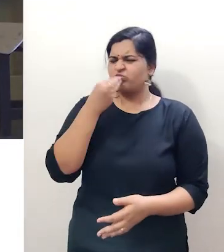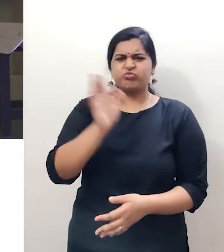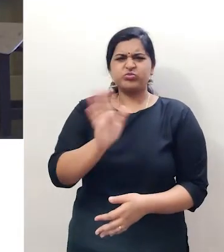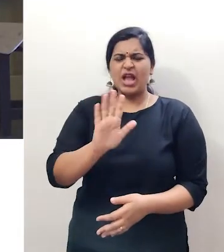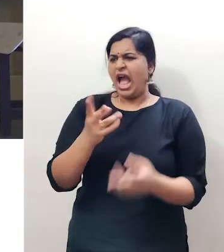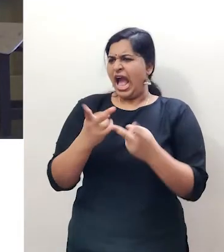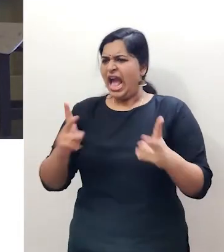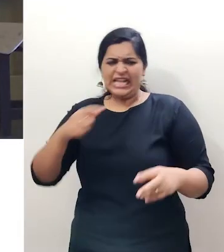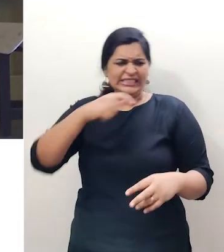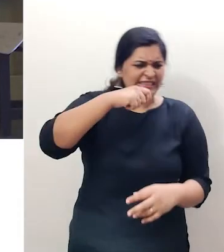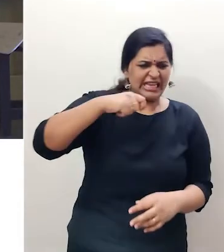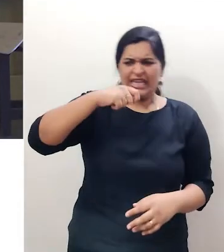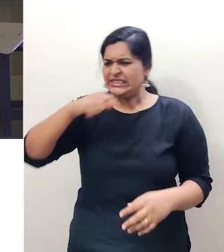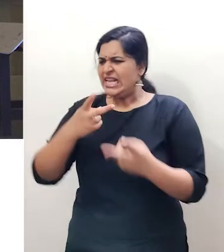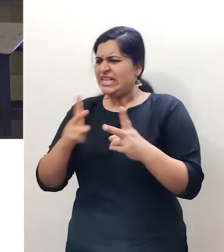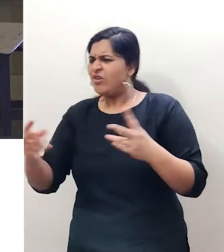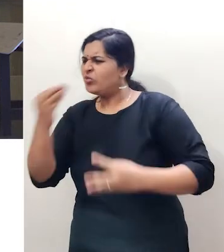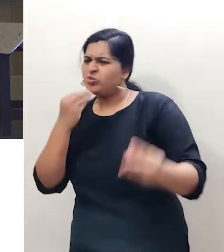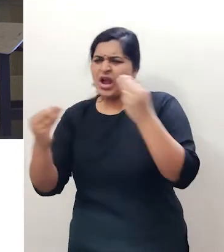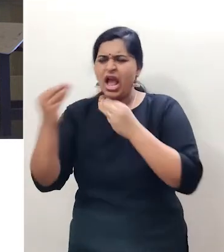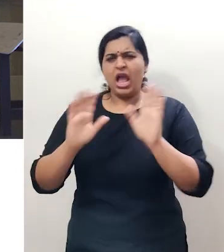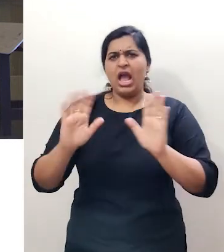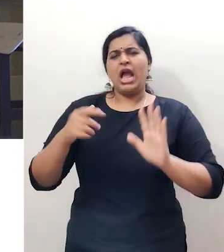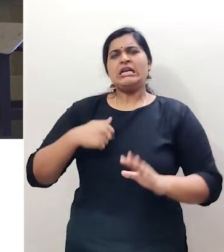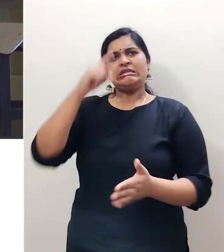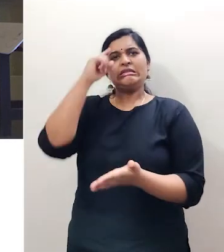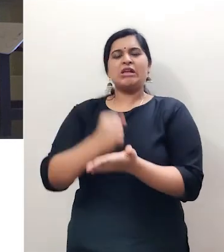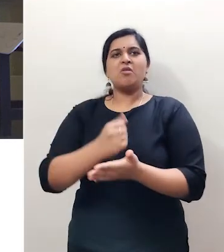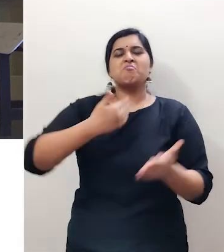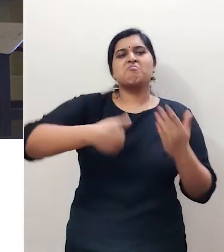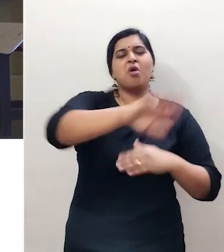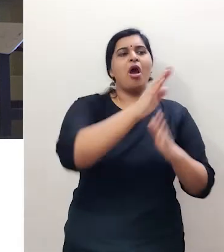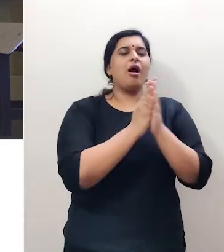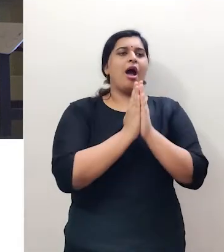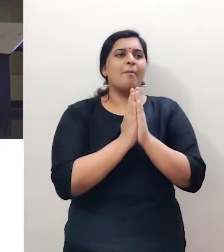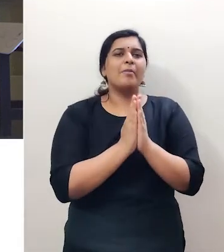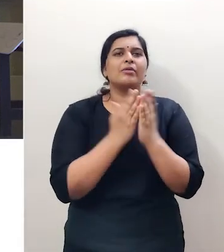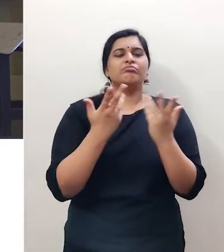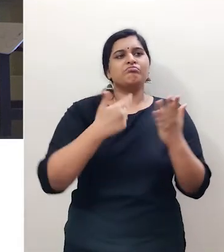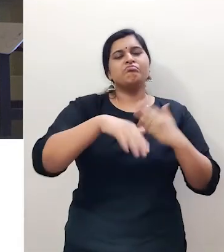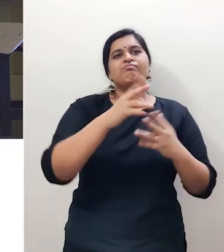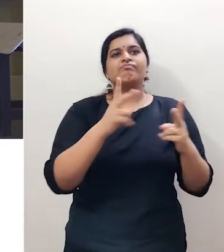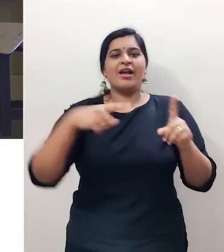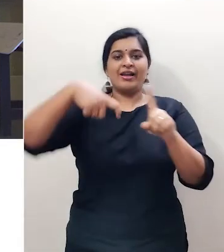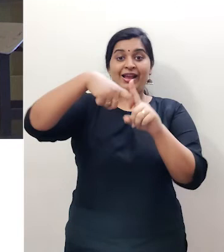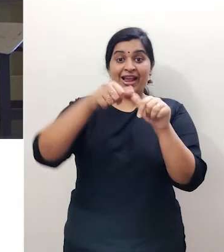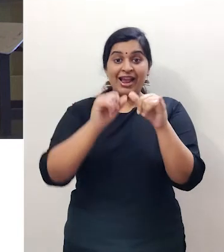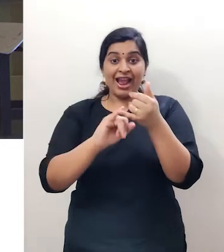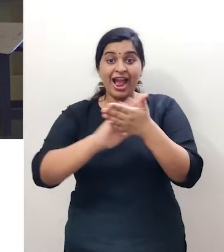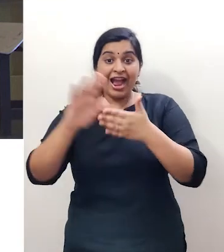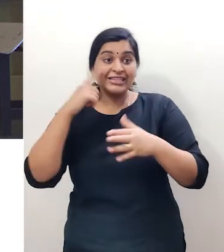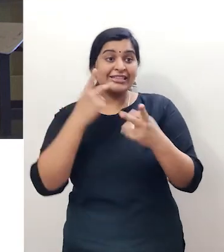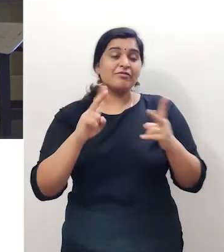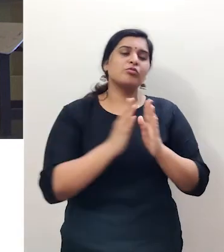it will not have fish, it will not even touch non-vegetarian food, and that it will go to Kashi, that is Benaras, the place for